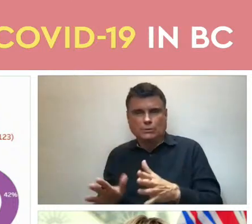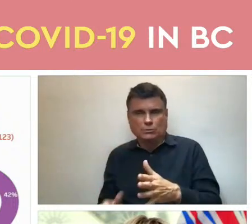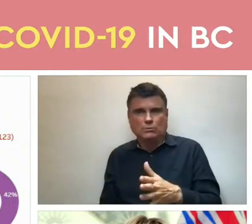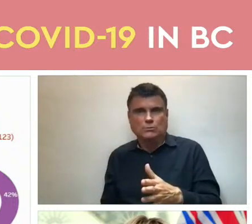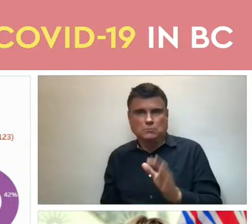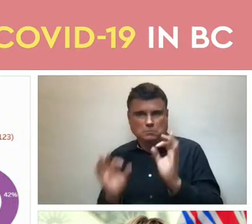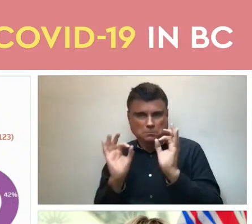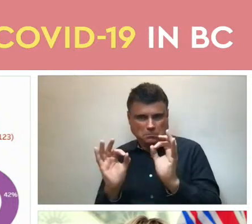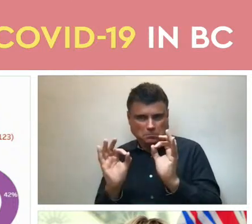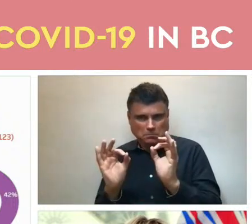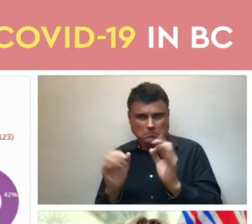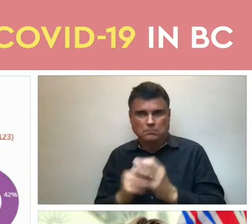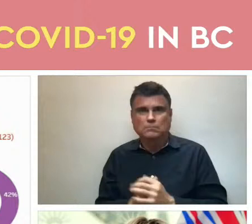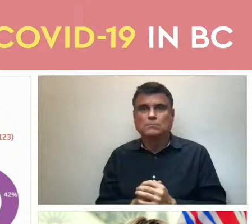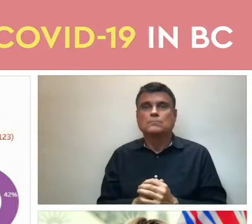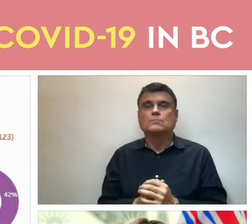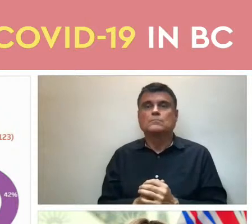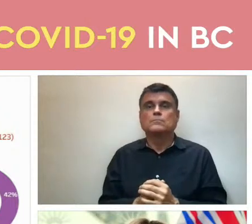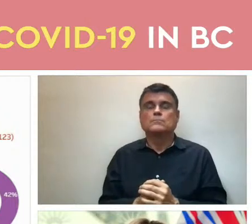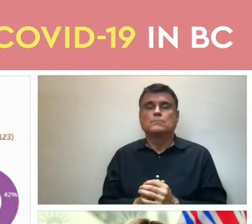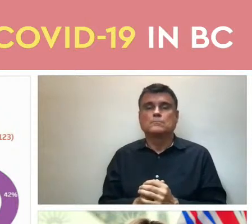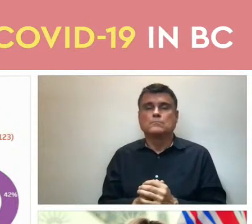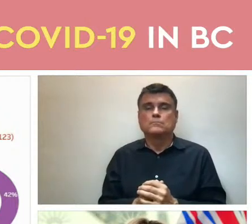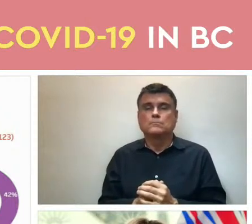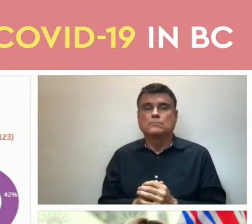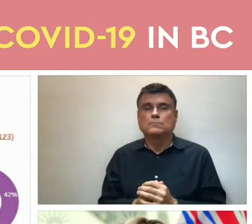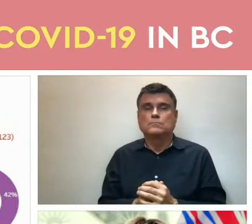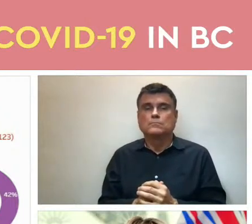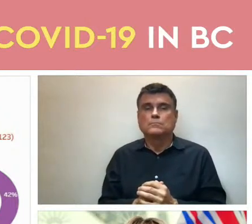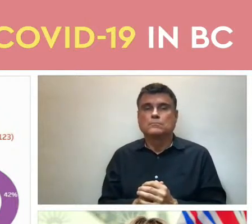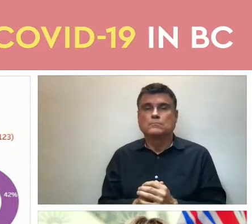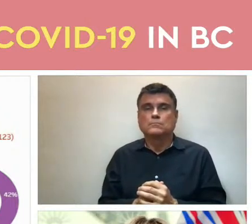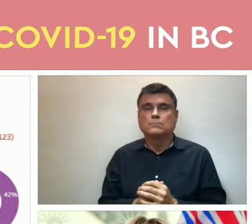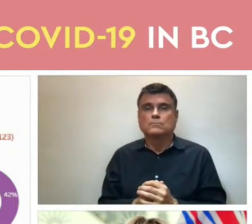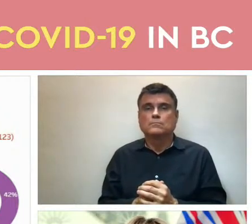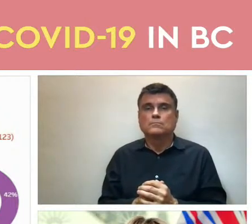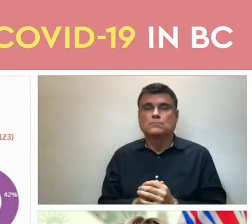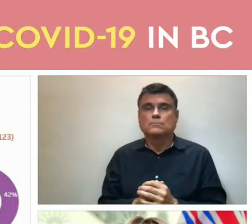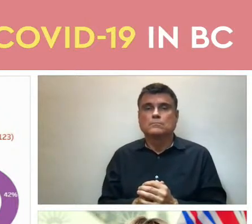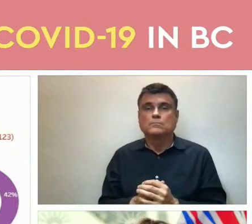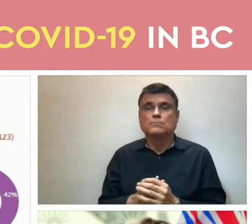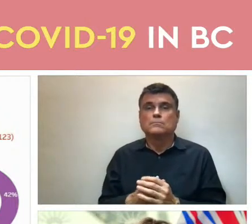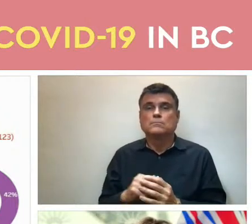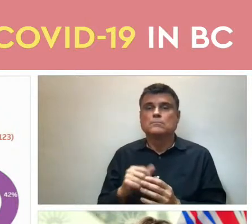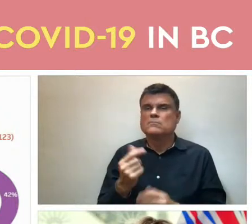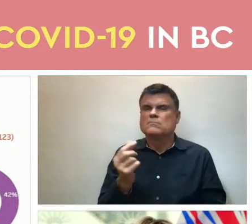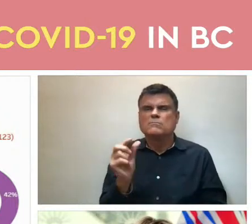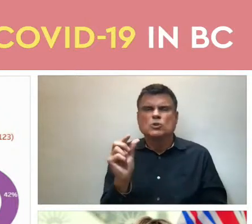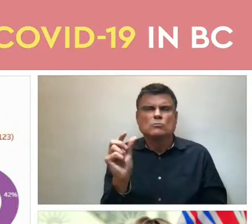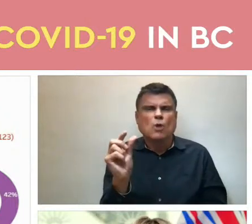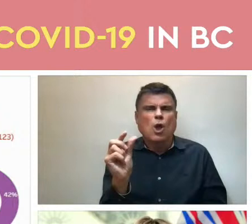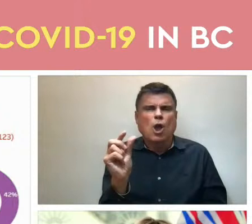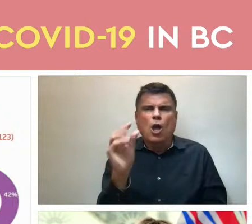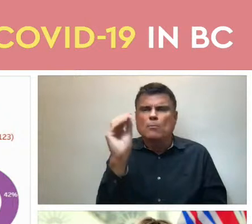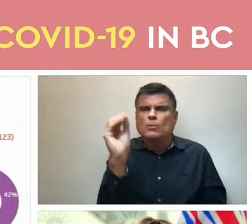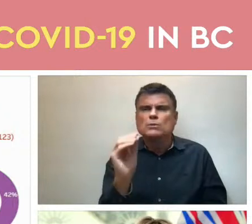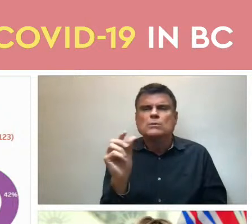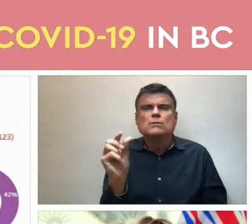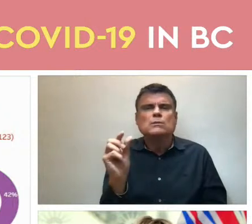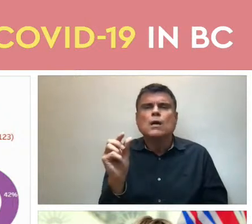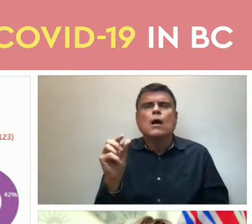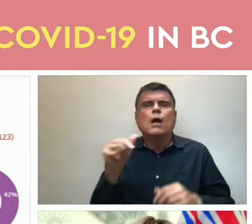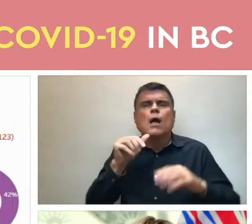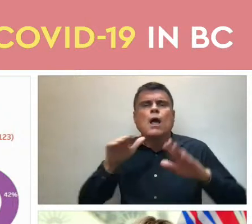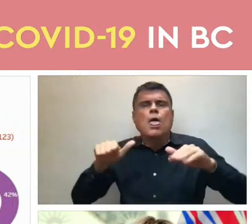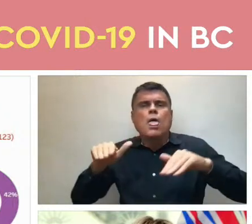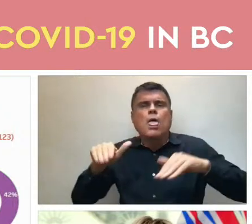a booster. So with the very small percent of population that is unvaccinated, and a good proportion